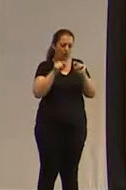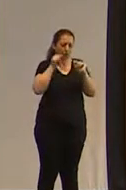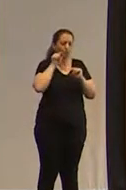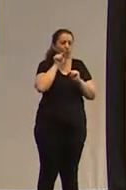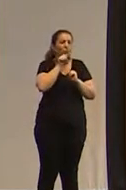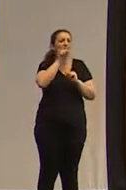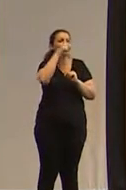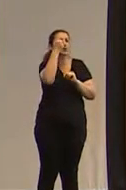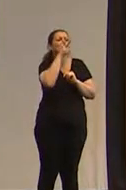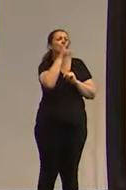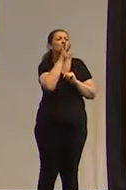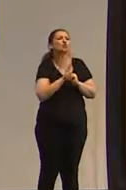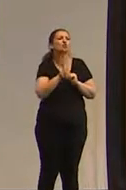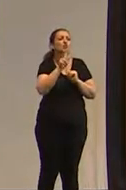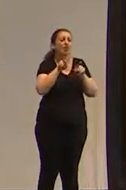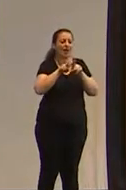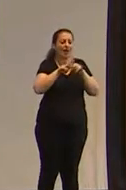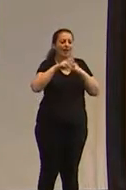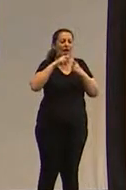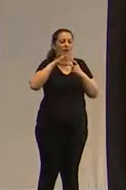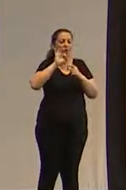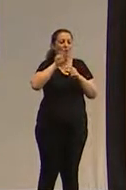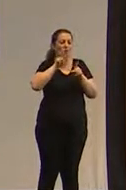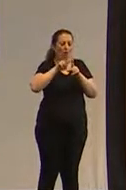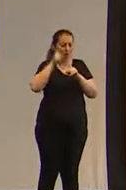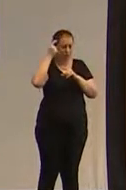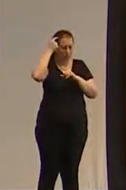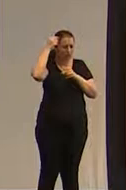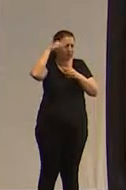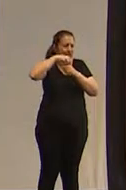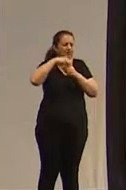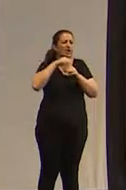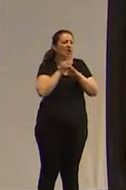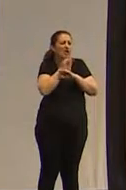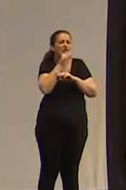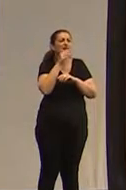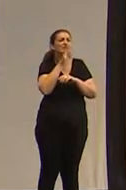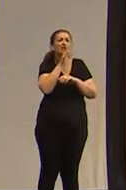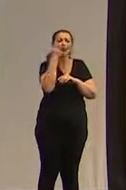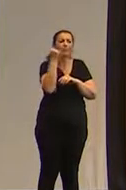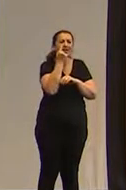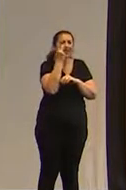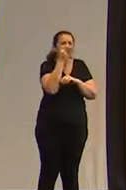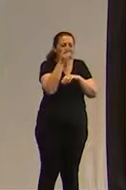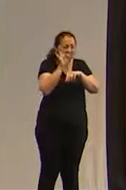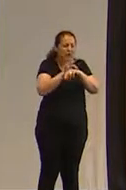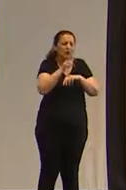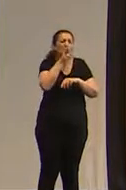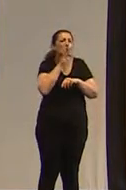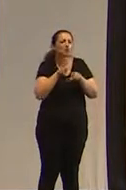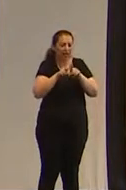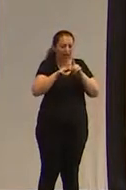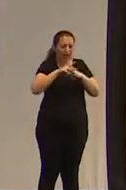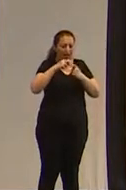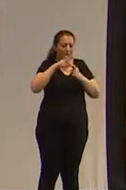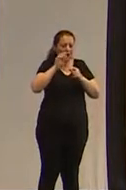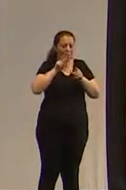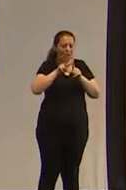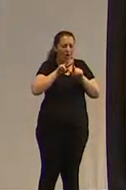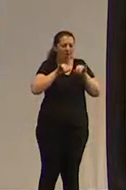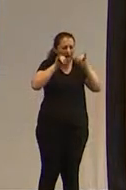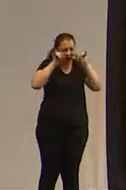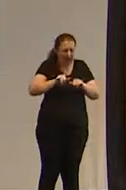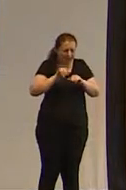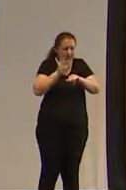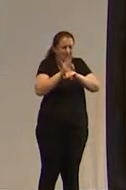somebody lives for a hundred years when you just take those 300 neurons in none of the two moments in